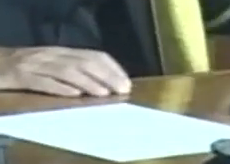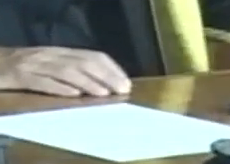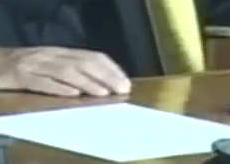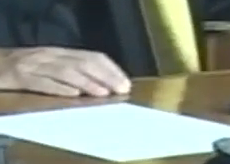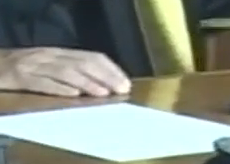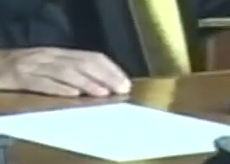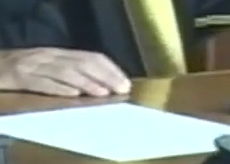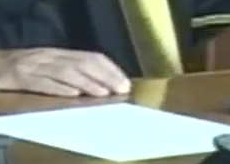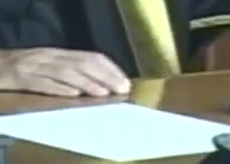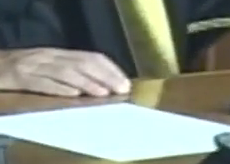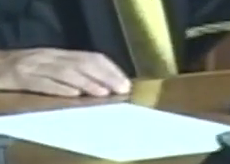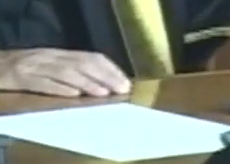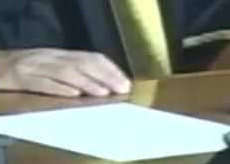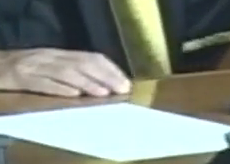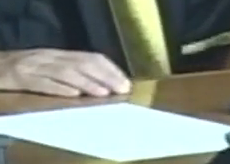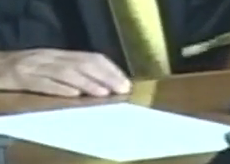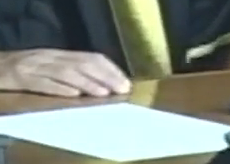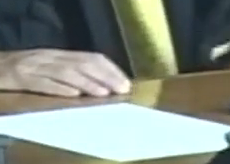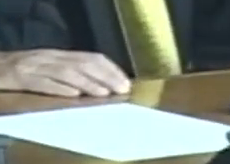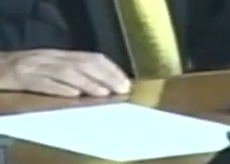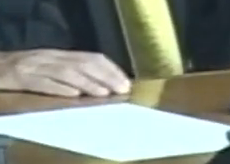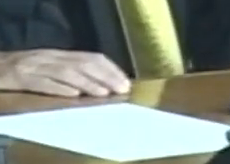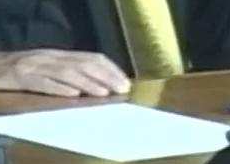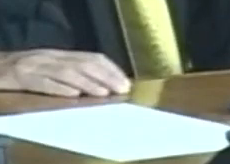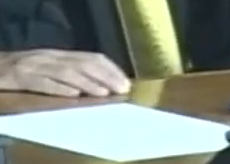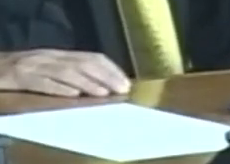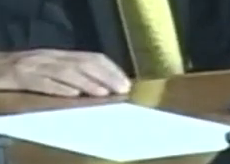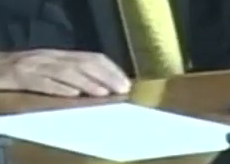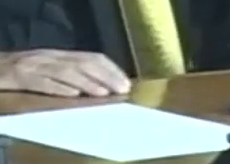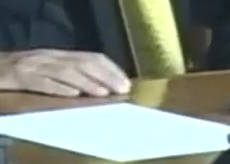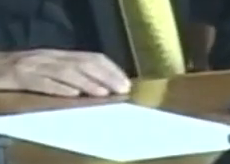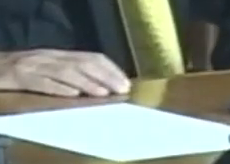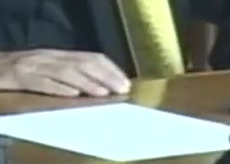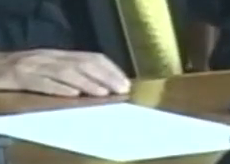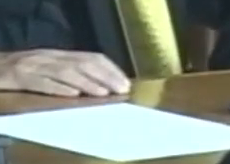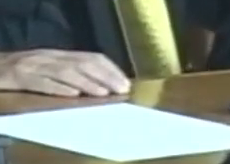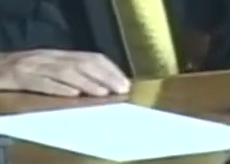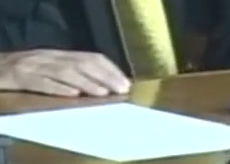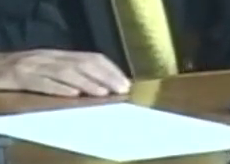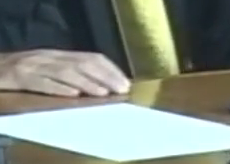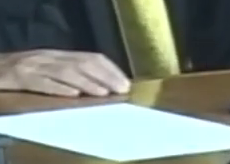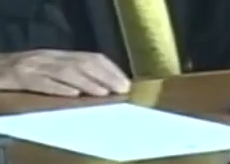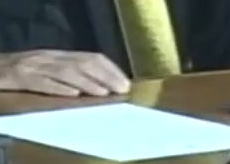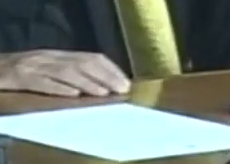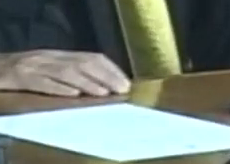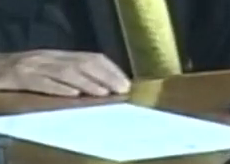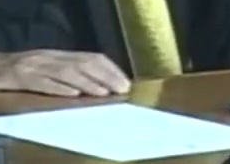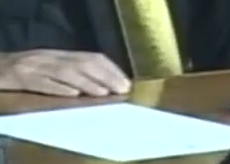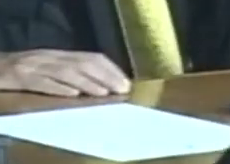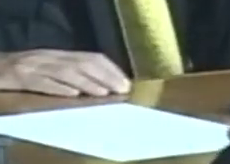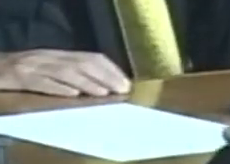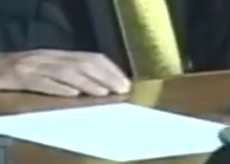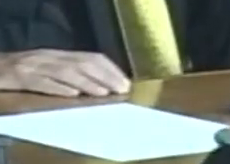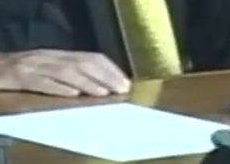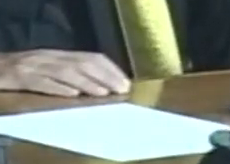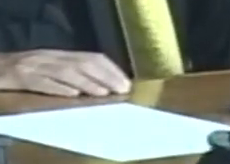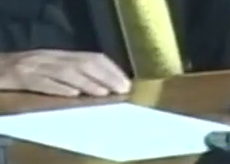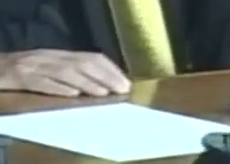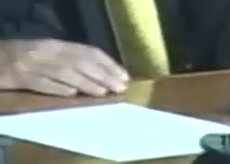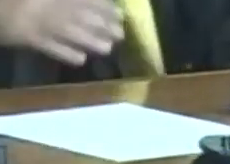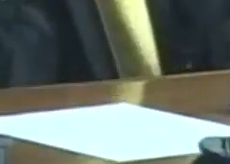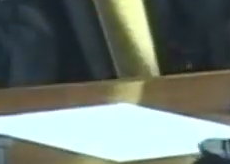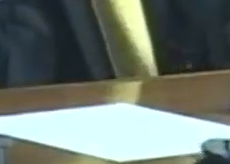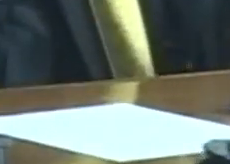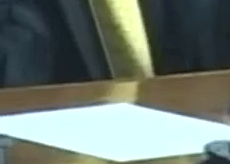year 2018-2019. Annual report of the Land Administration and Management Program, LAMP